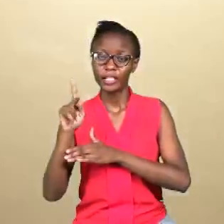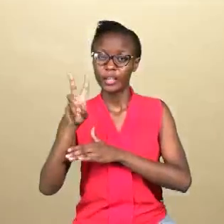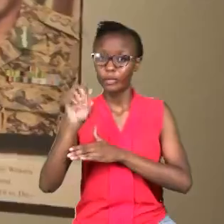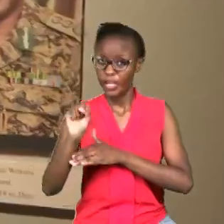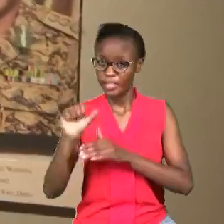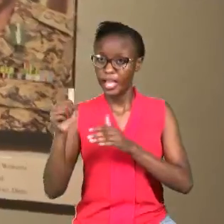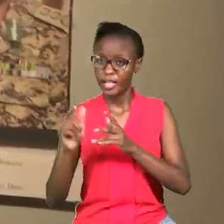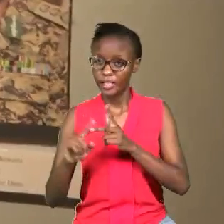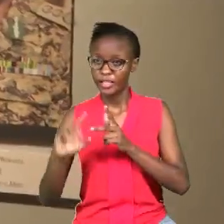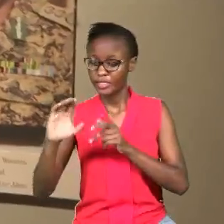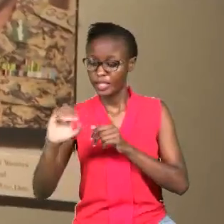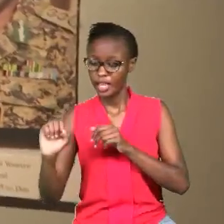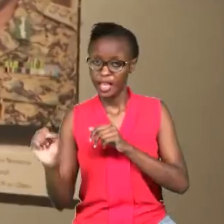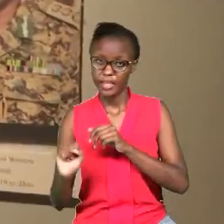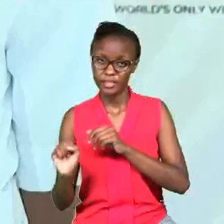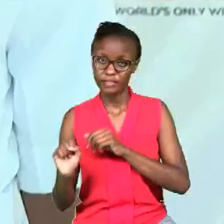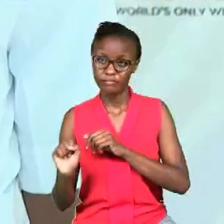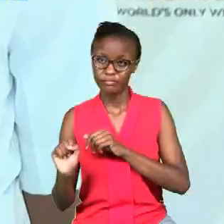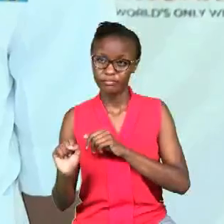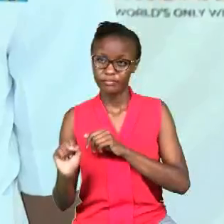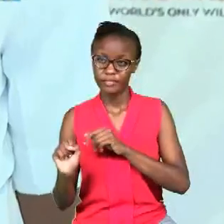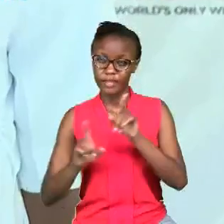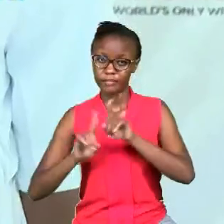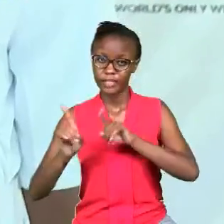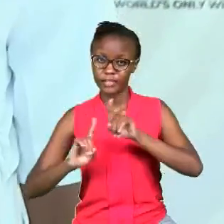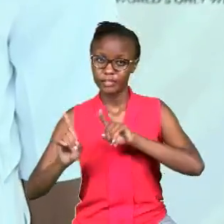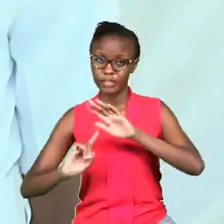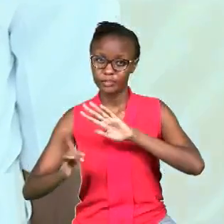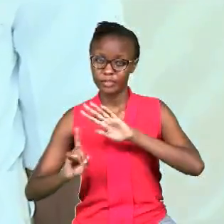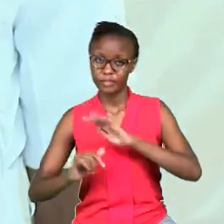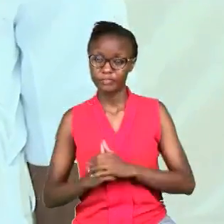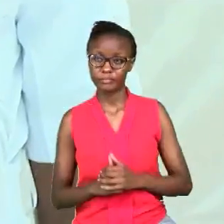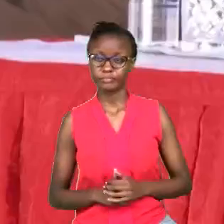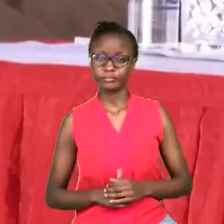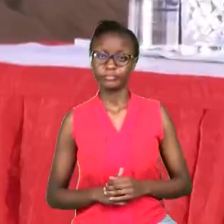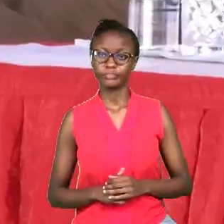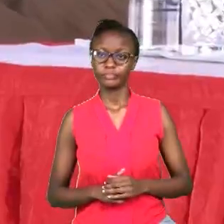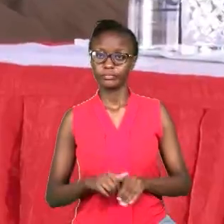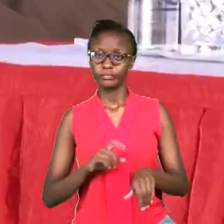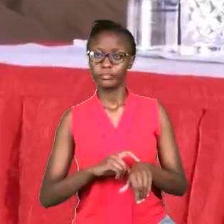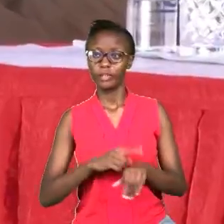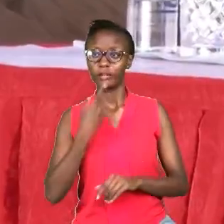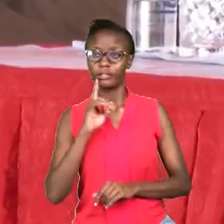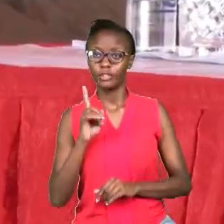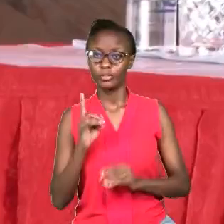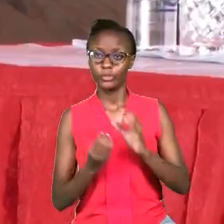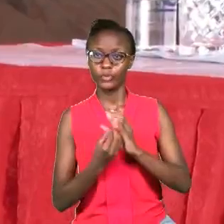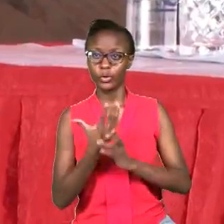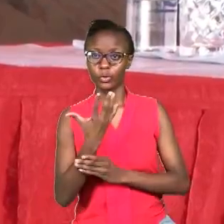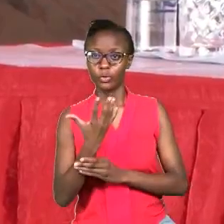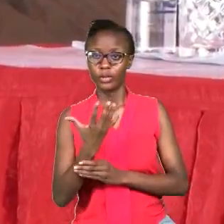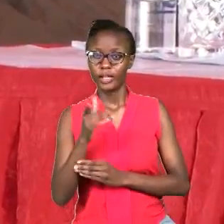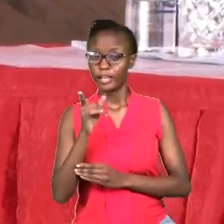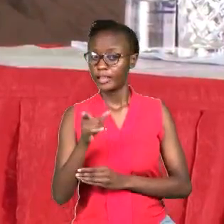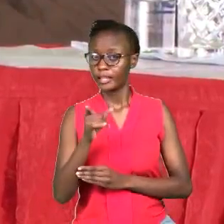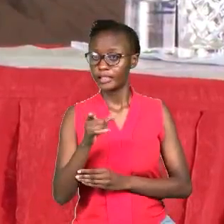preserving Kenya's flora and fauna resources. And as Nairobi has grown, this park has remained a place where